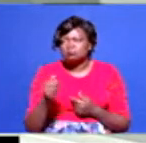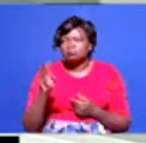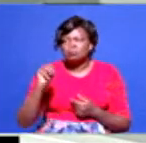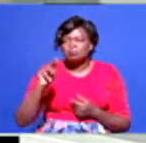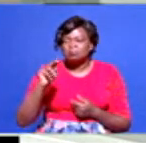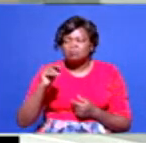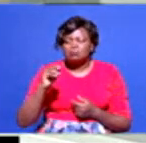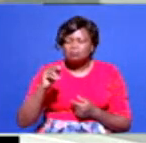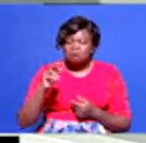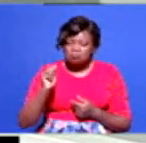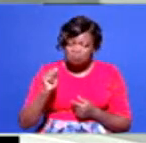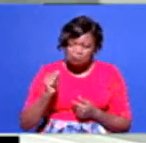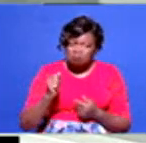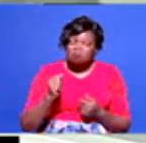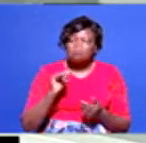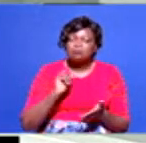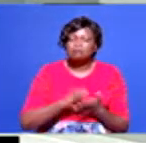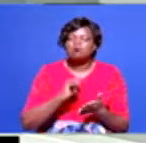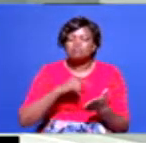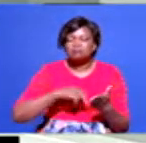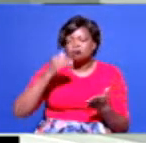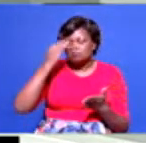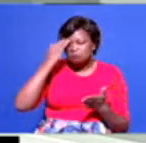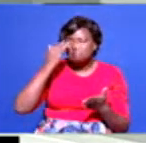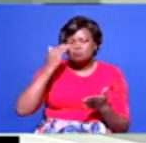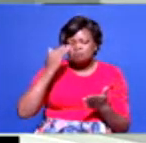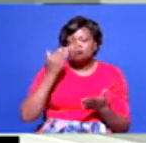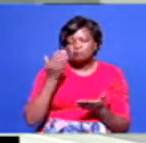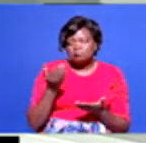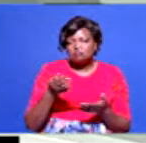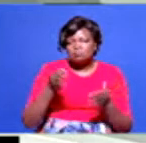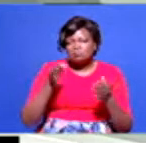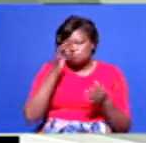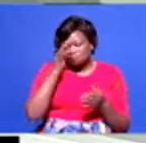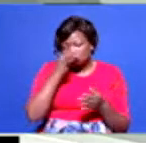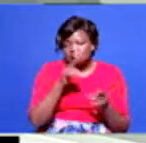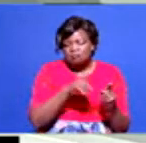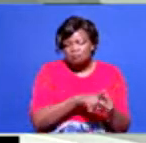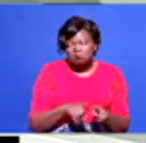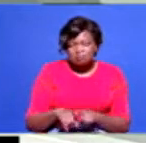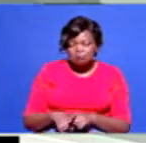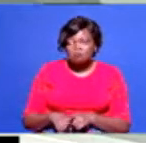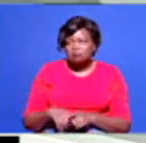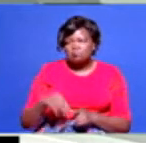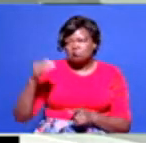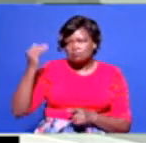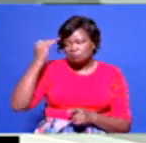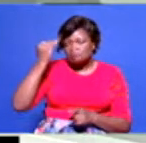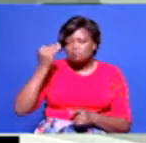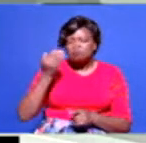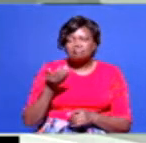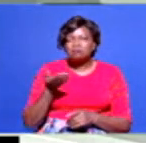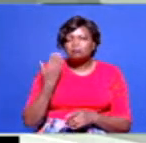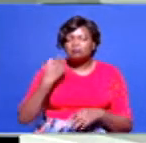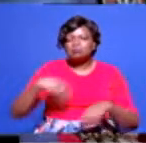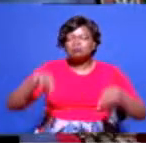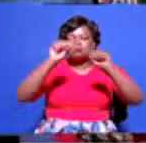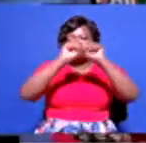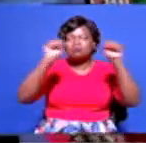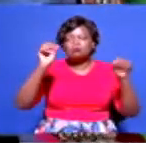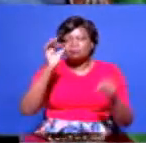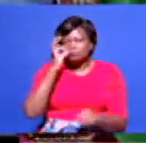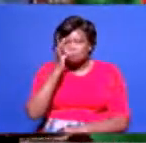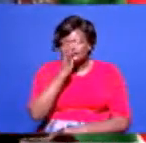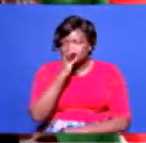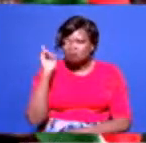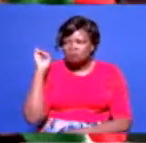That's what they know him as. Right, all this in the memory of the former president, Mwai Kibaki. Let